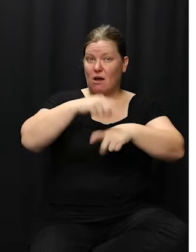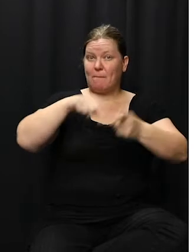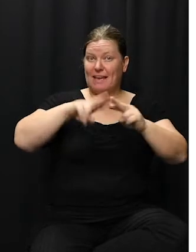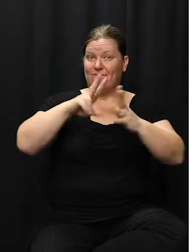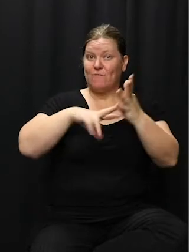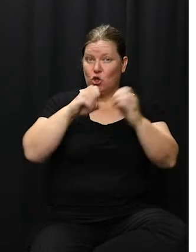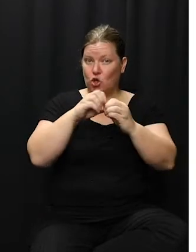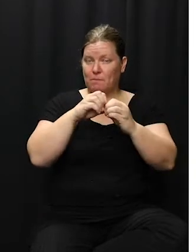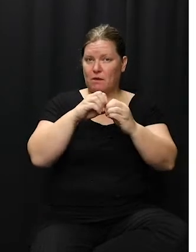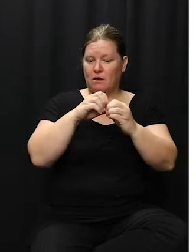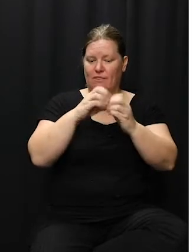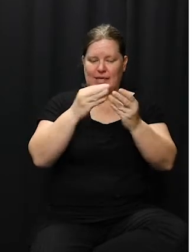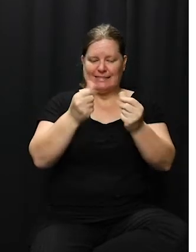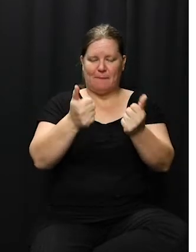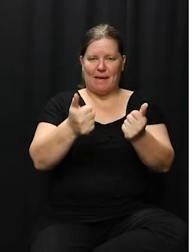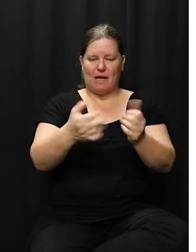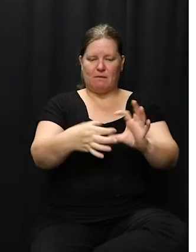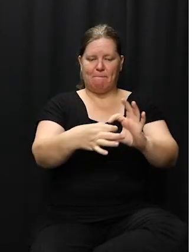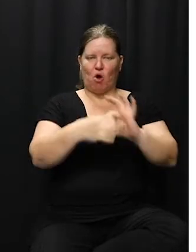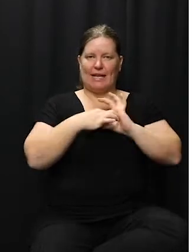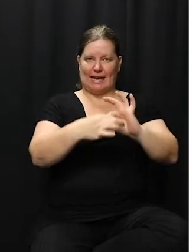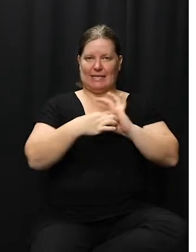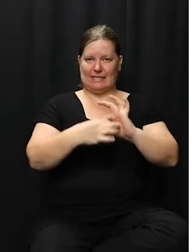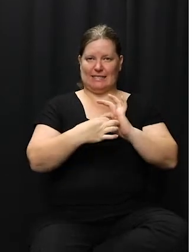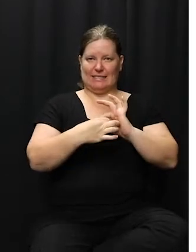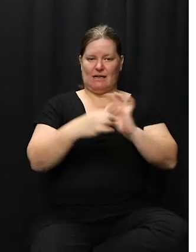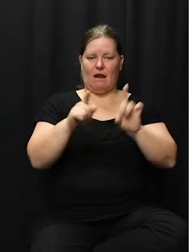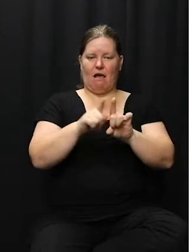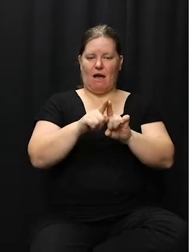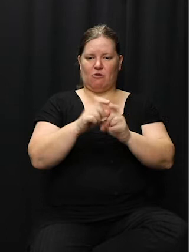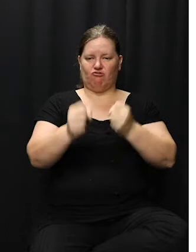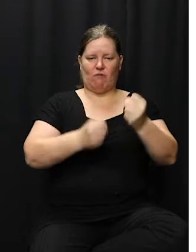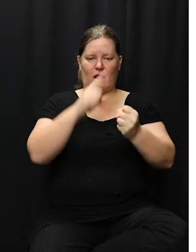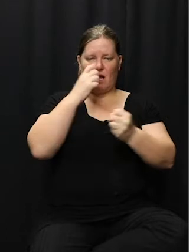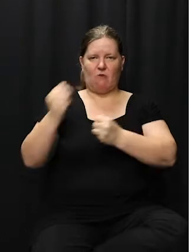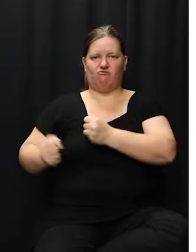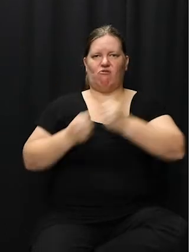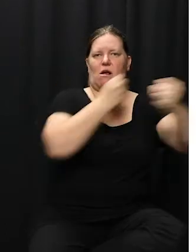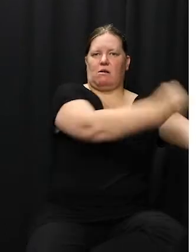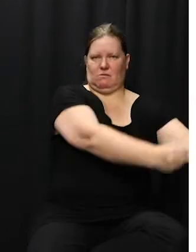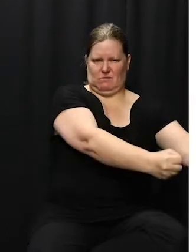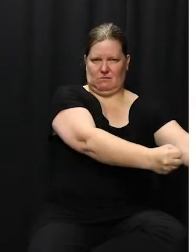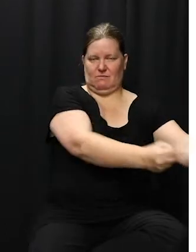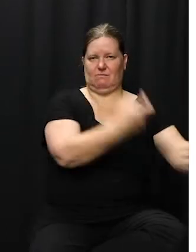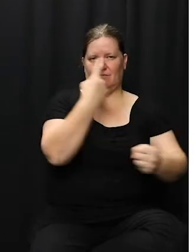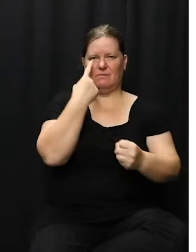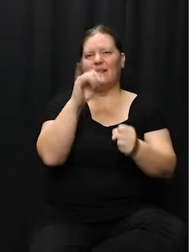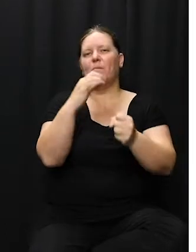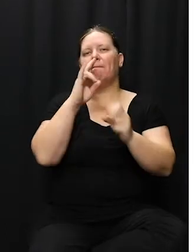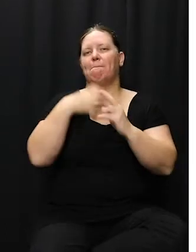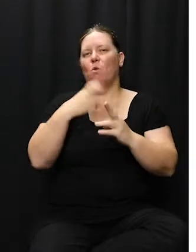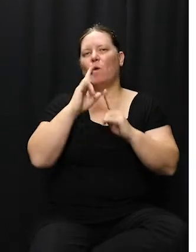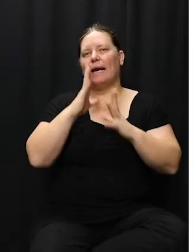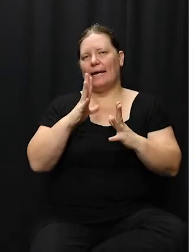time, if it's a verb, there has to be some sort of link to the body. Like run, you can't move the sign.